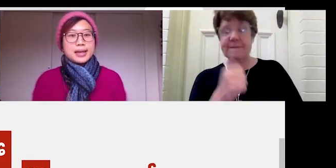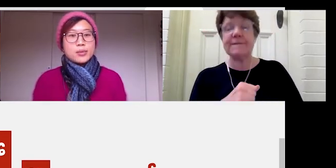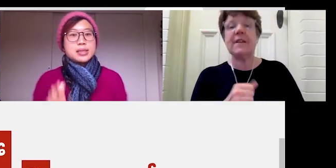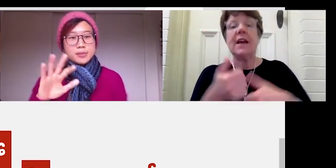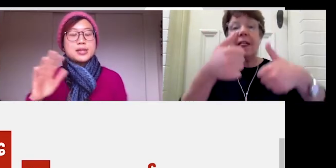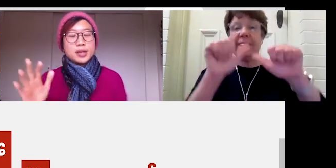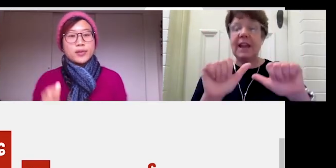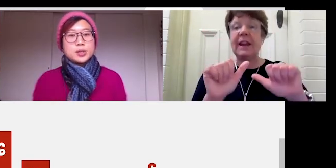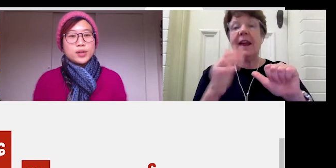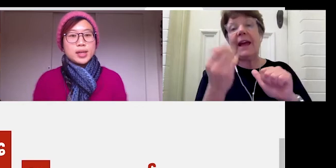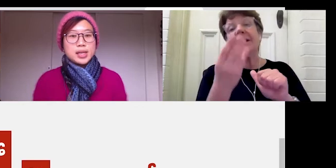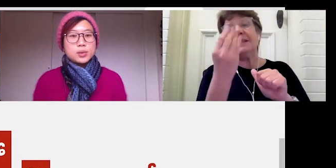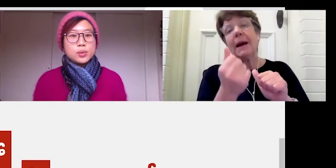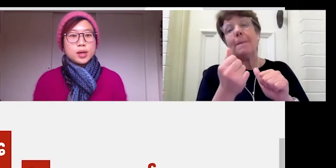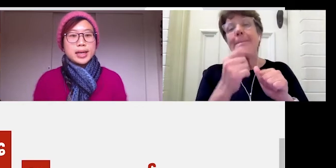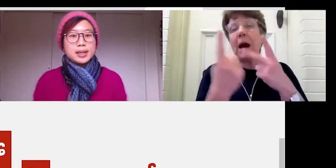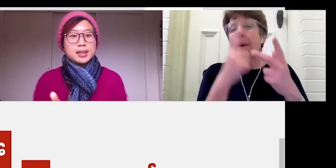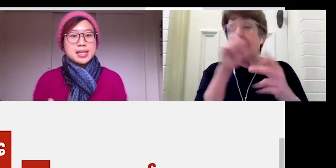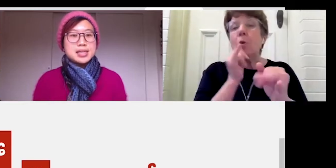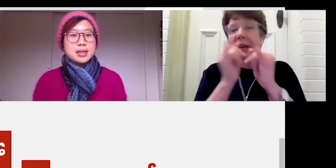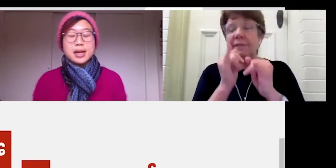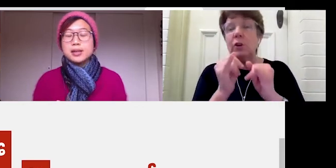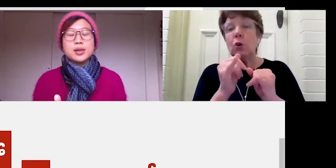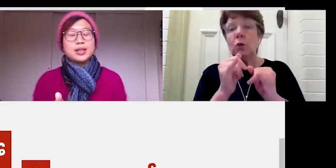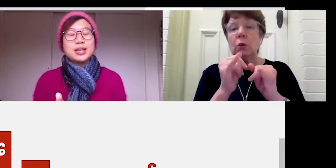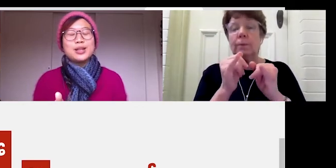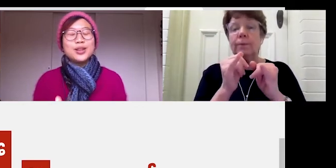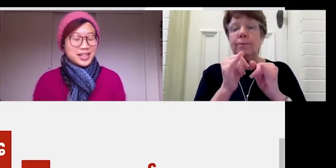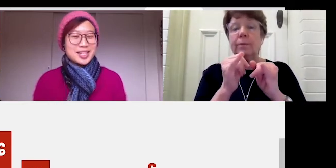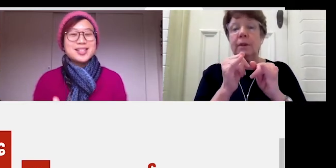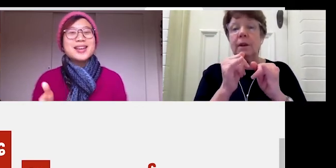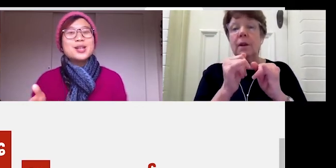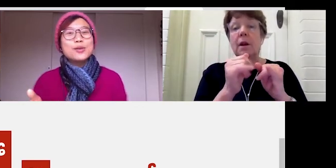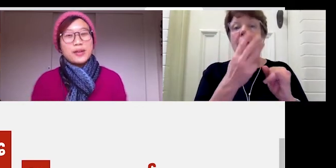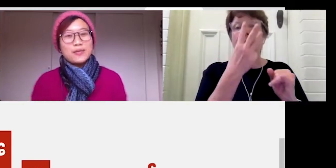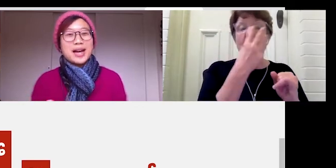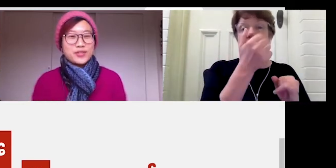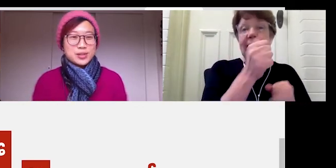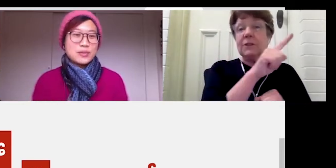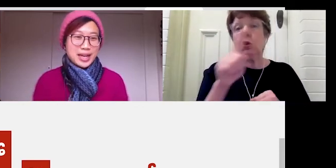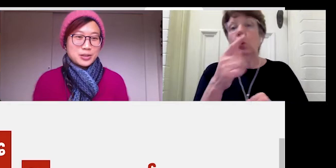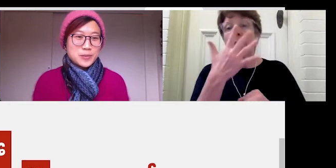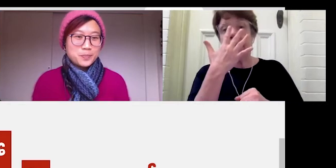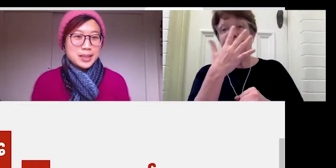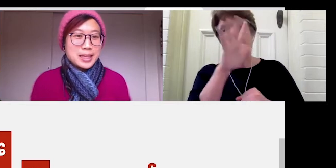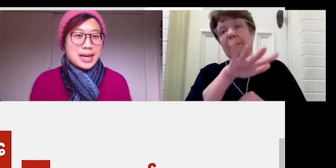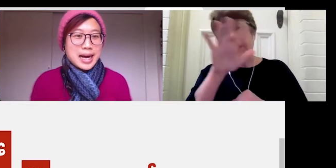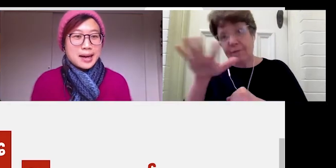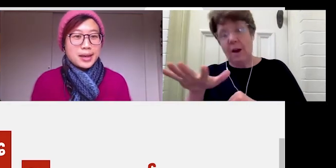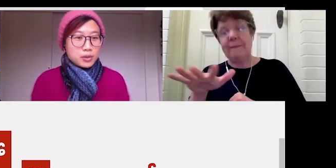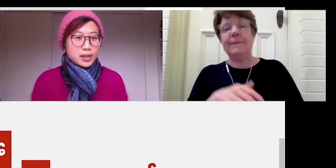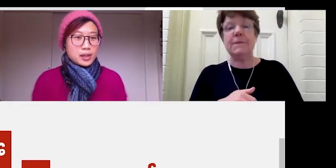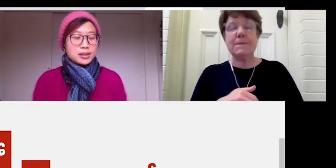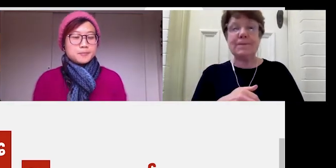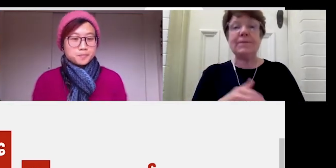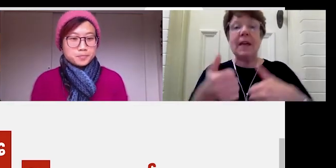then there was a smattering of interviewees who were in the in the 36 to 55 years of age.